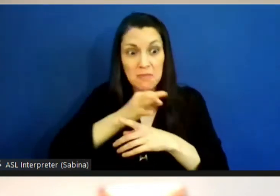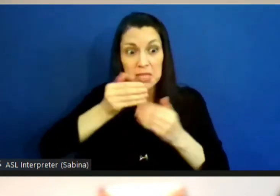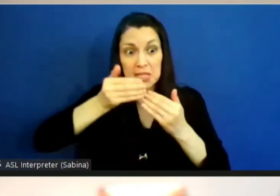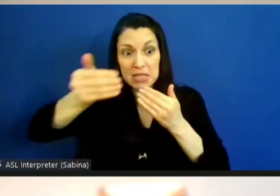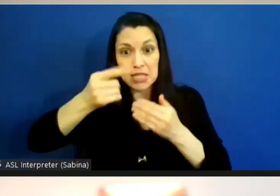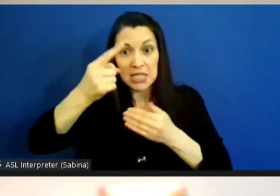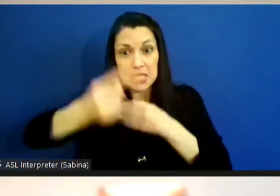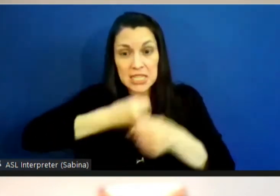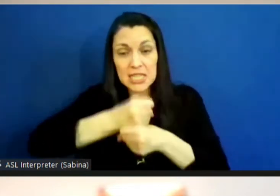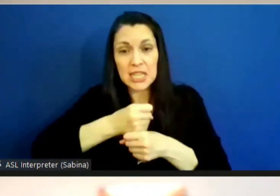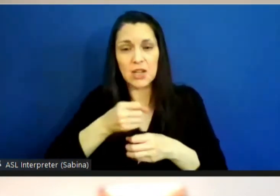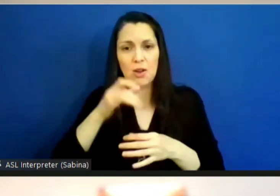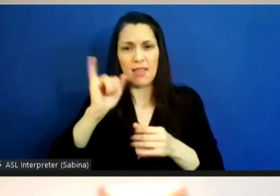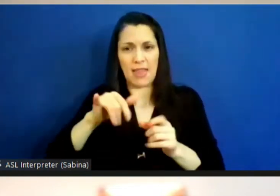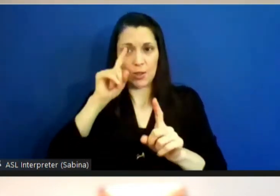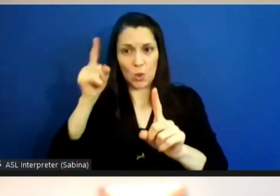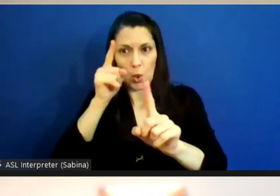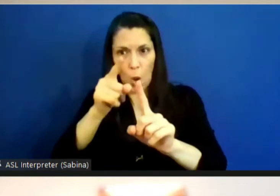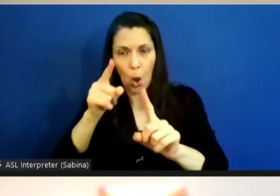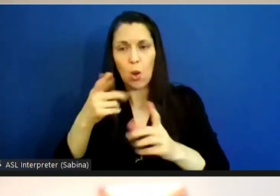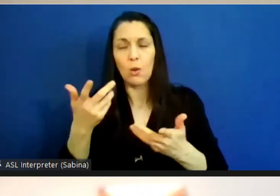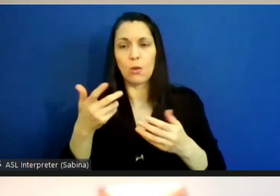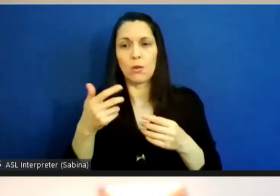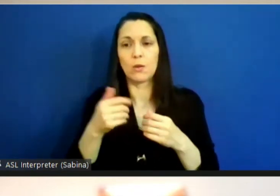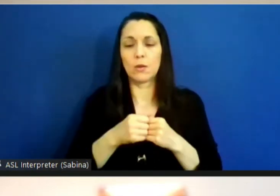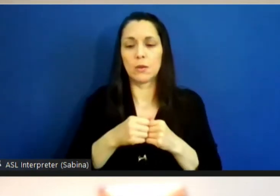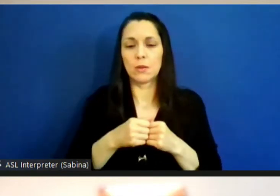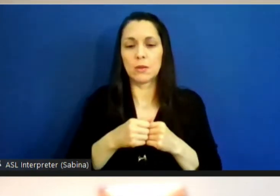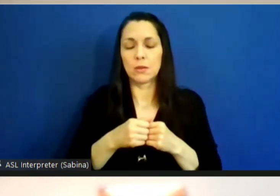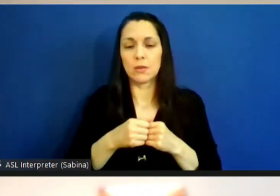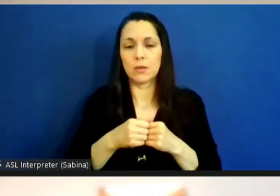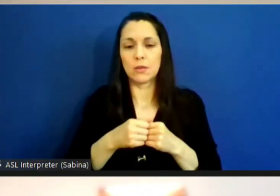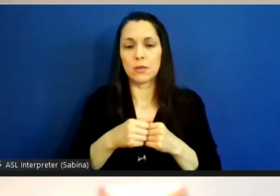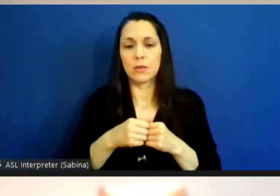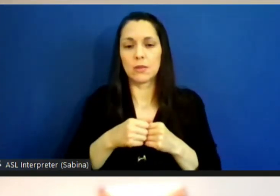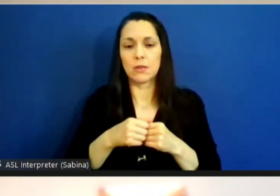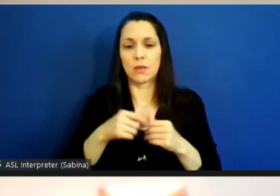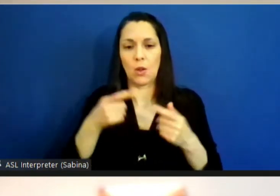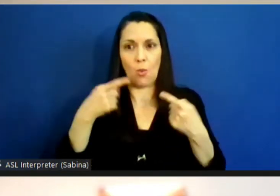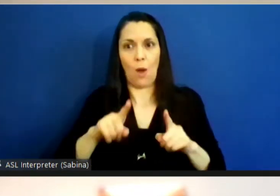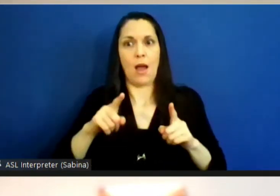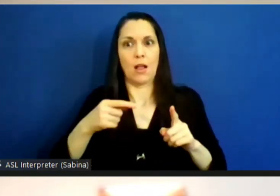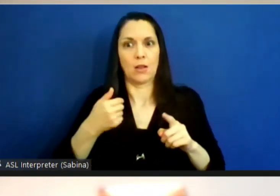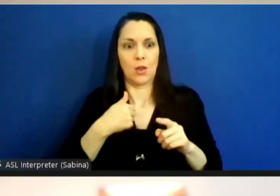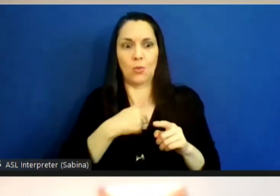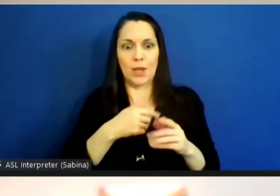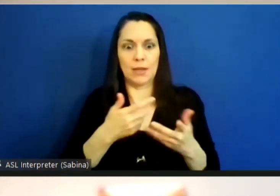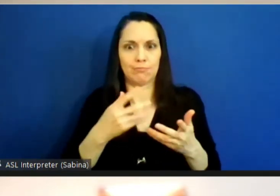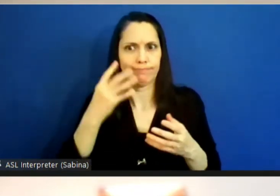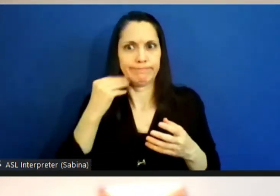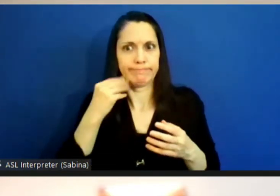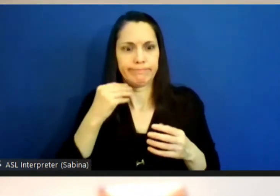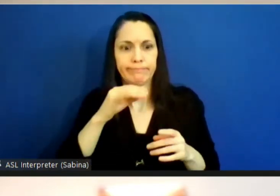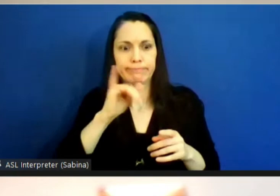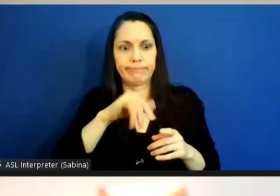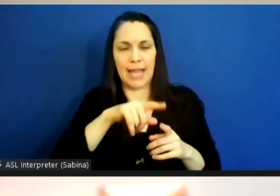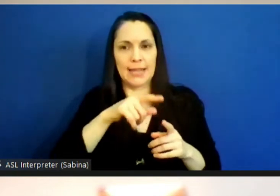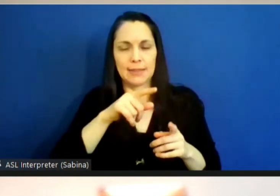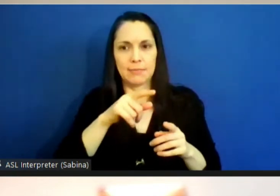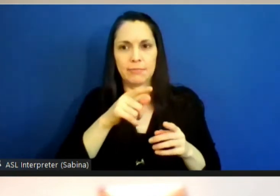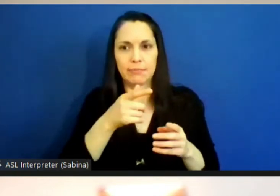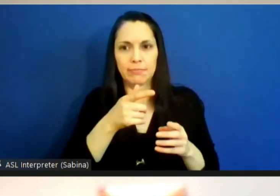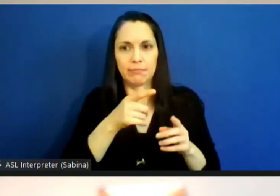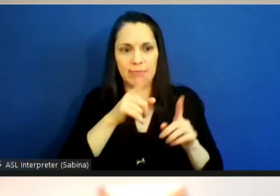we're trying to make those as we live that experiment. I think another question is, will we need boosters?